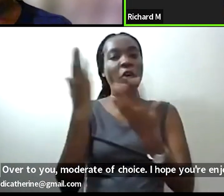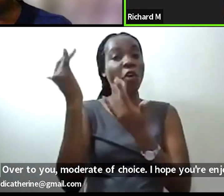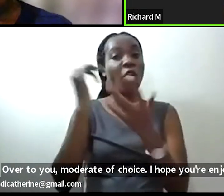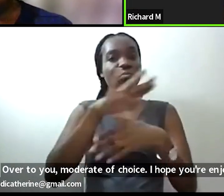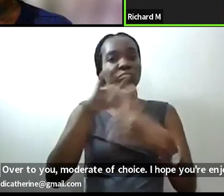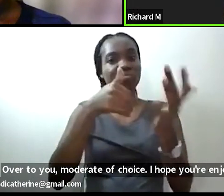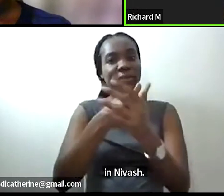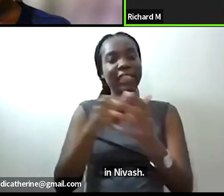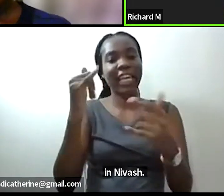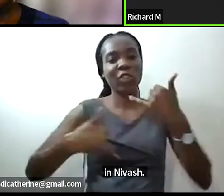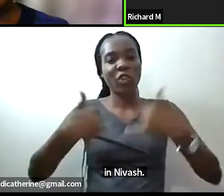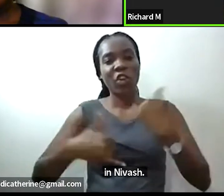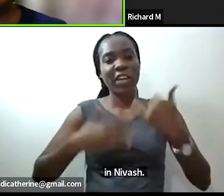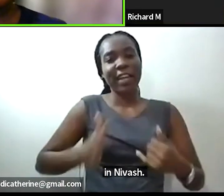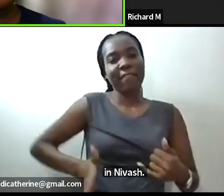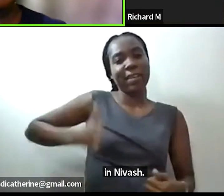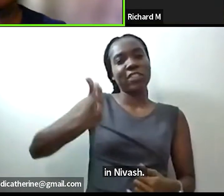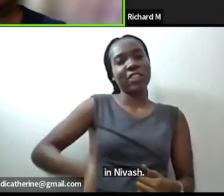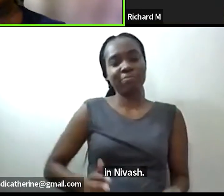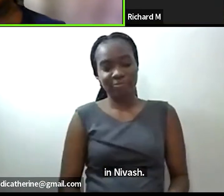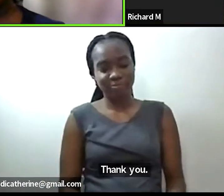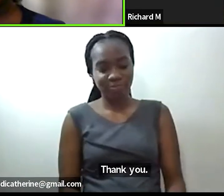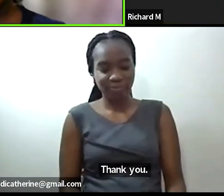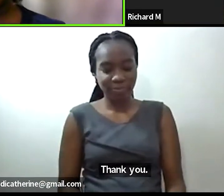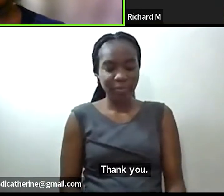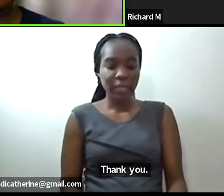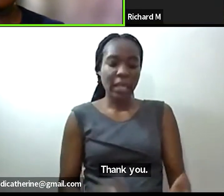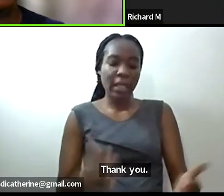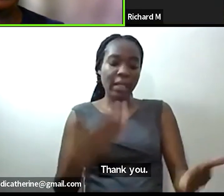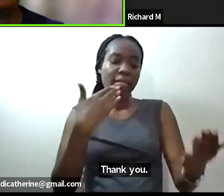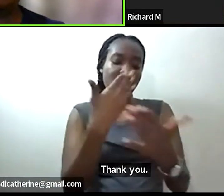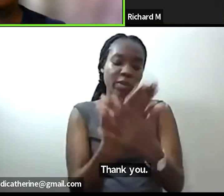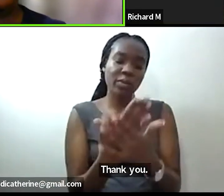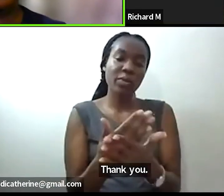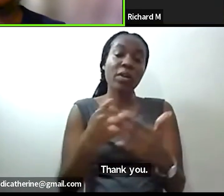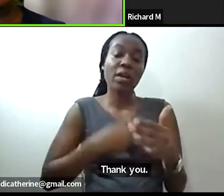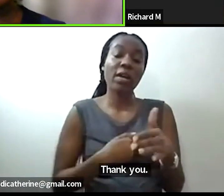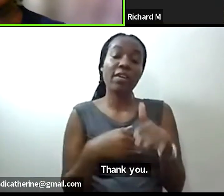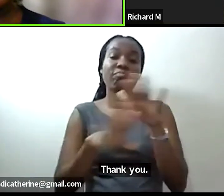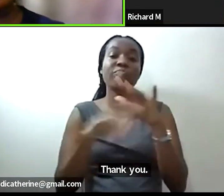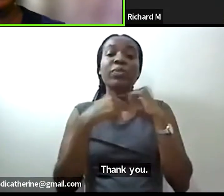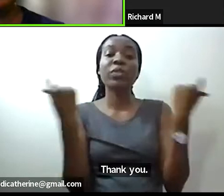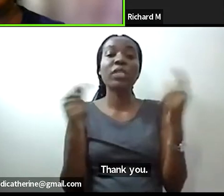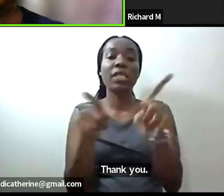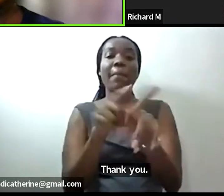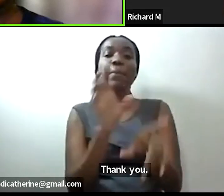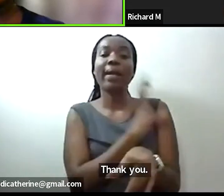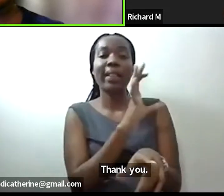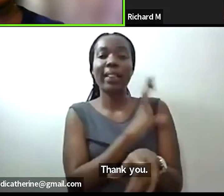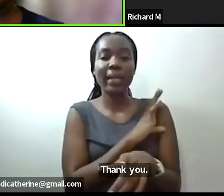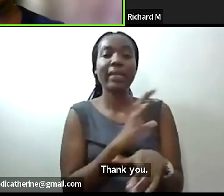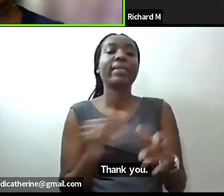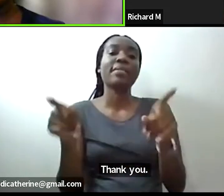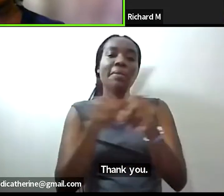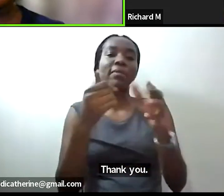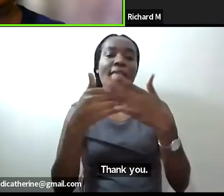you. Thank you, Richard. And of course, we have our co-host, Catherine Sidandi. Catherine Sidandi is our